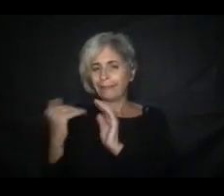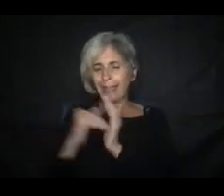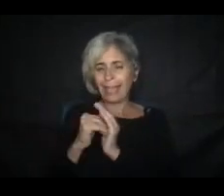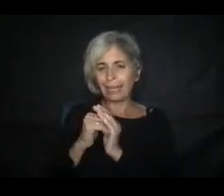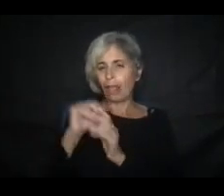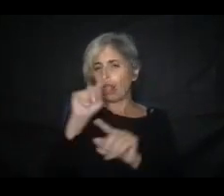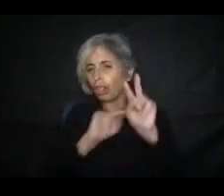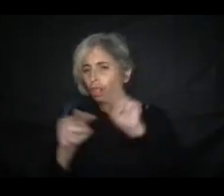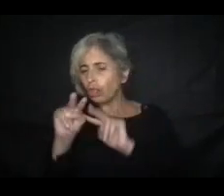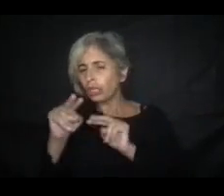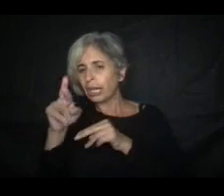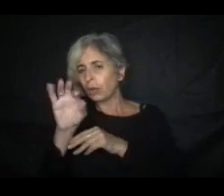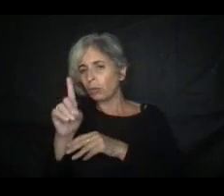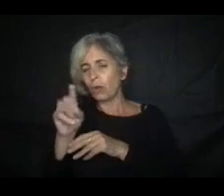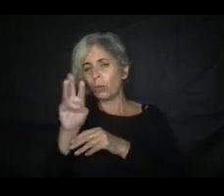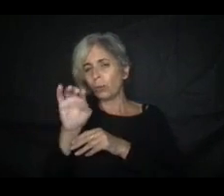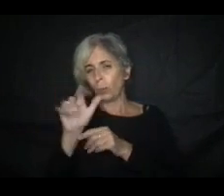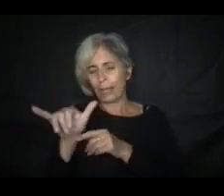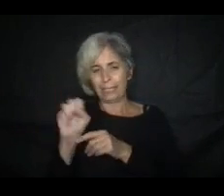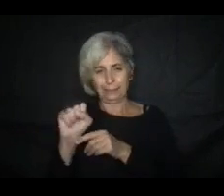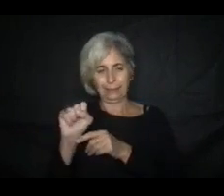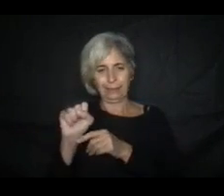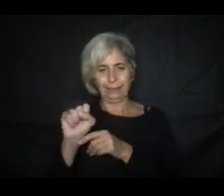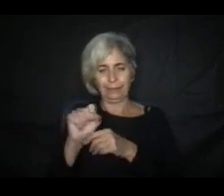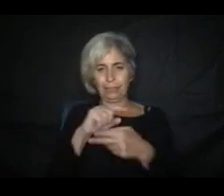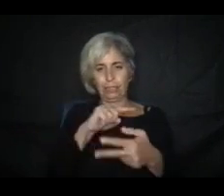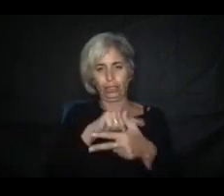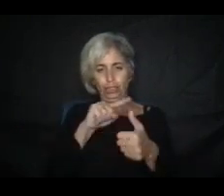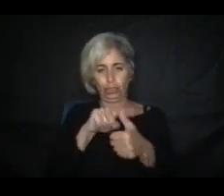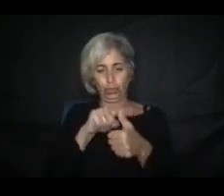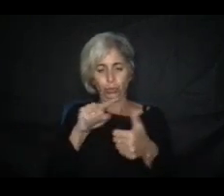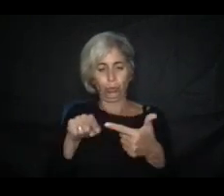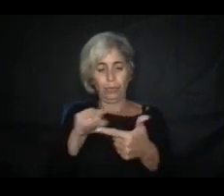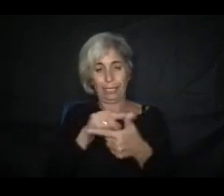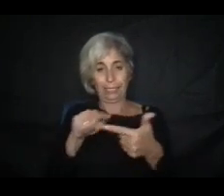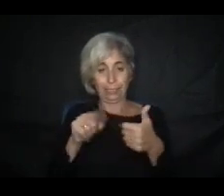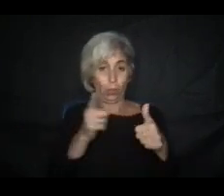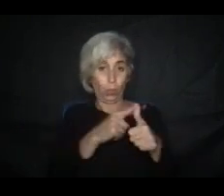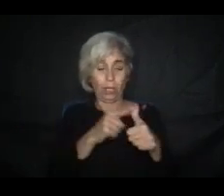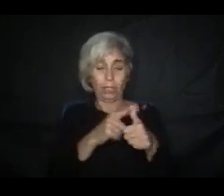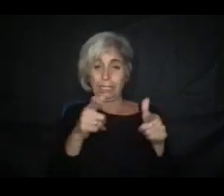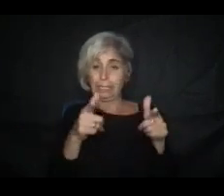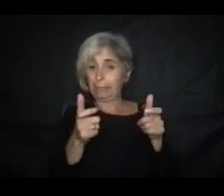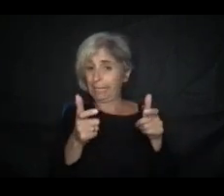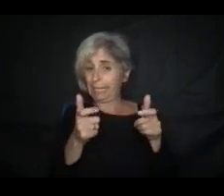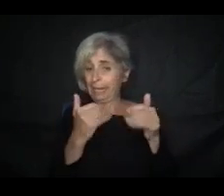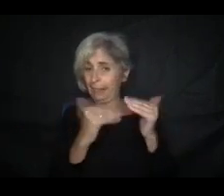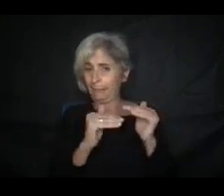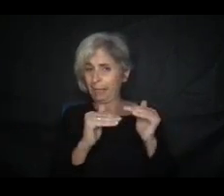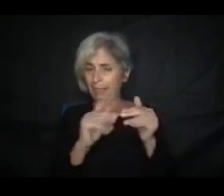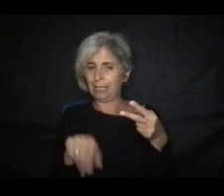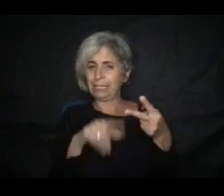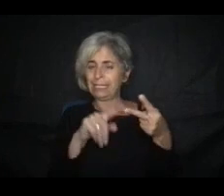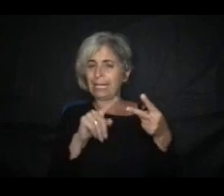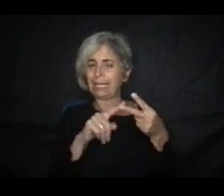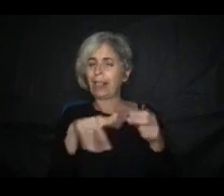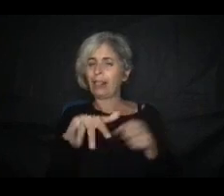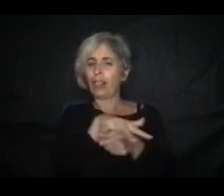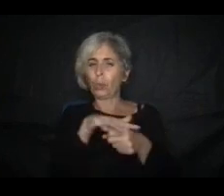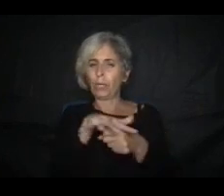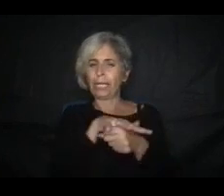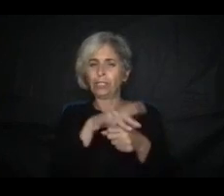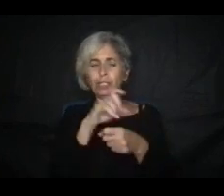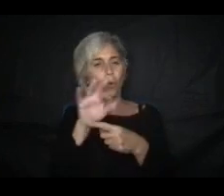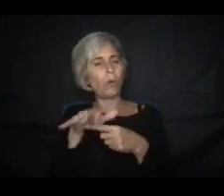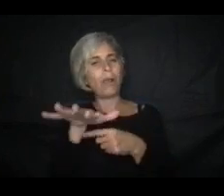roadways. And it is primarily based on 2 things. One is the speed limit, and second is the location or